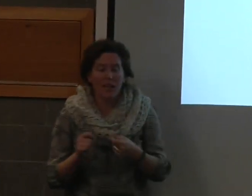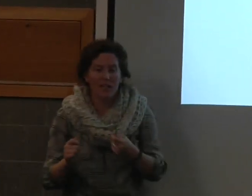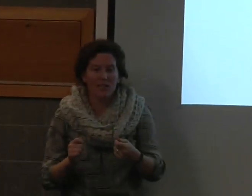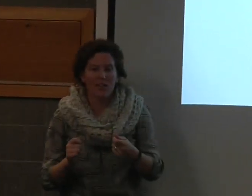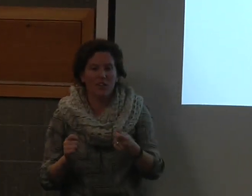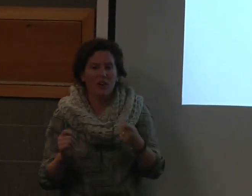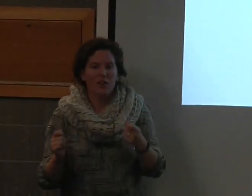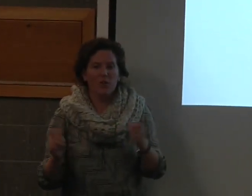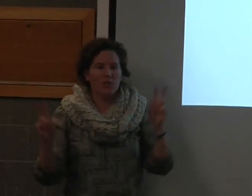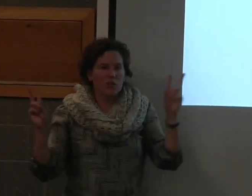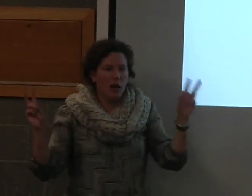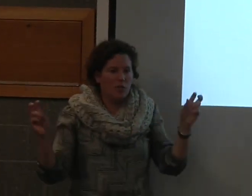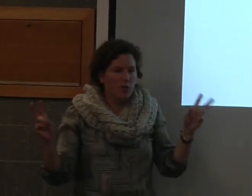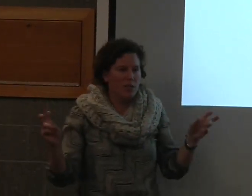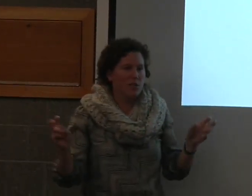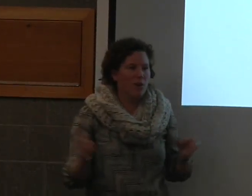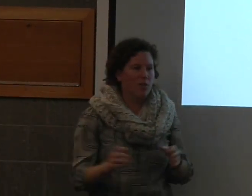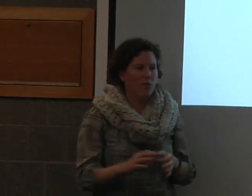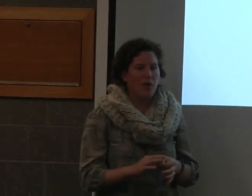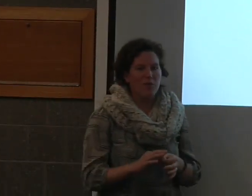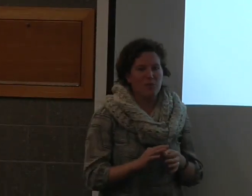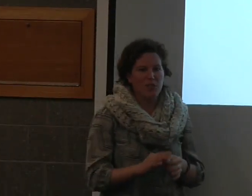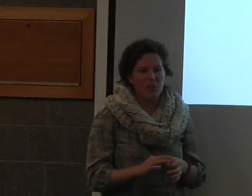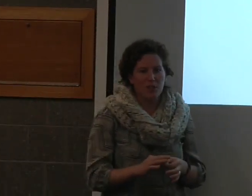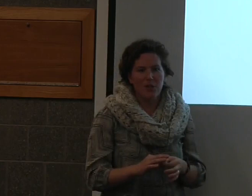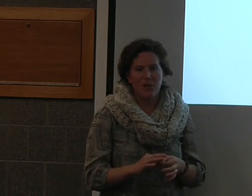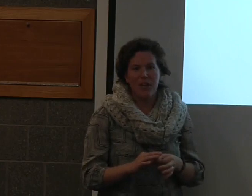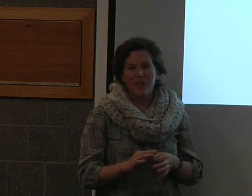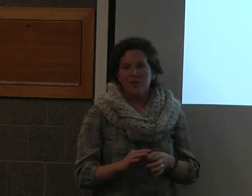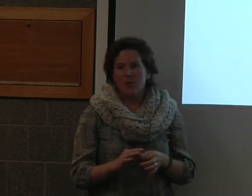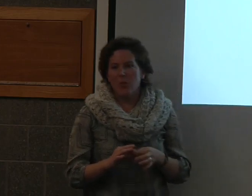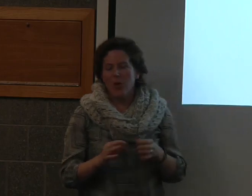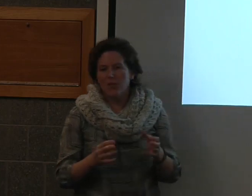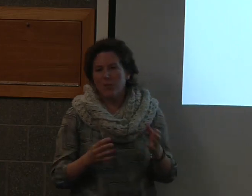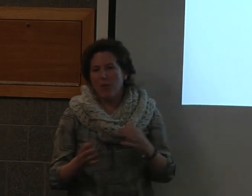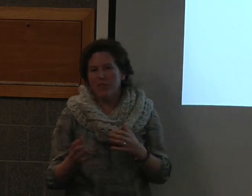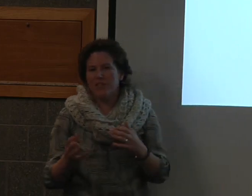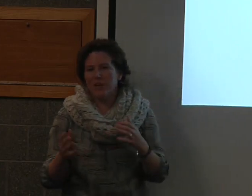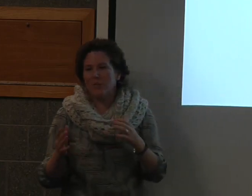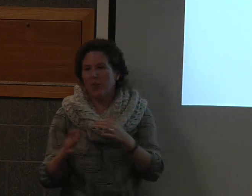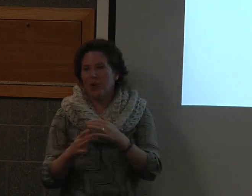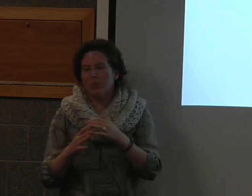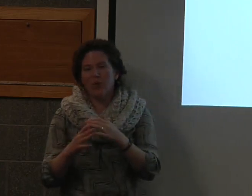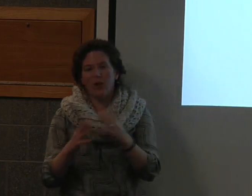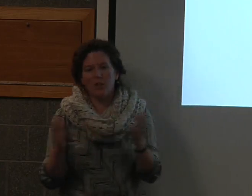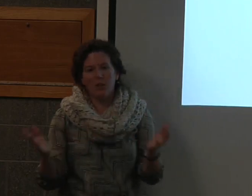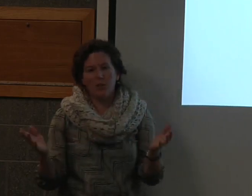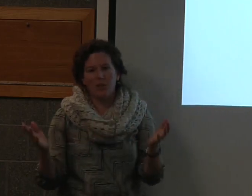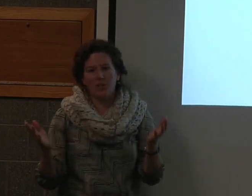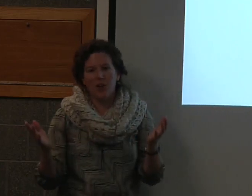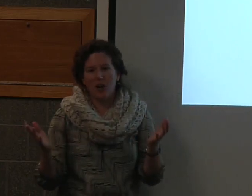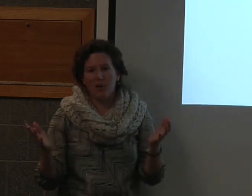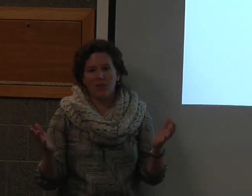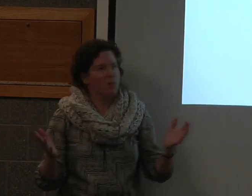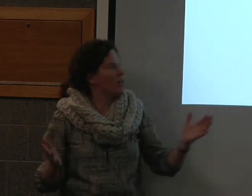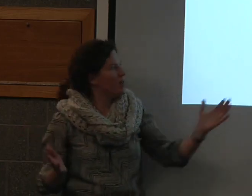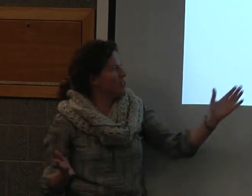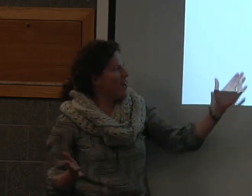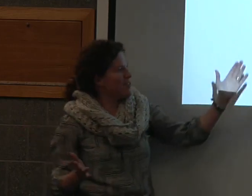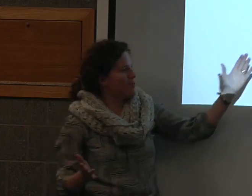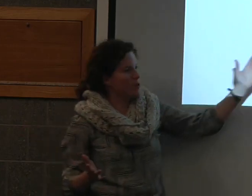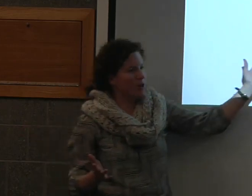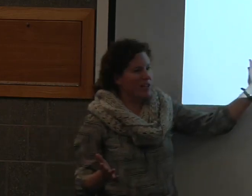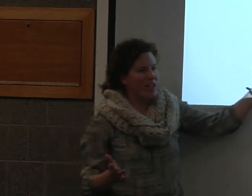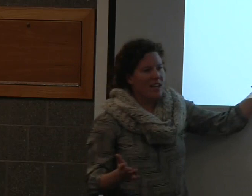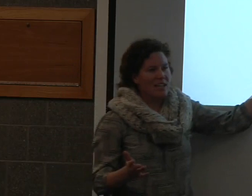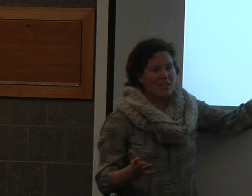doing a case study versus covering some other amount of material. So one of the points that more broadly people like to talk about this when it comes to